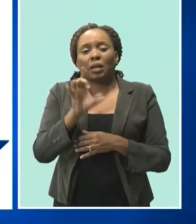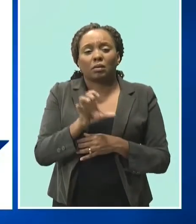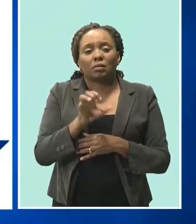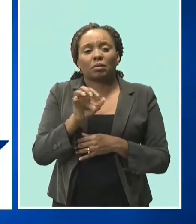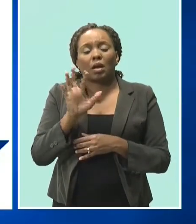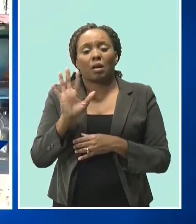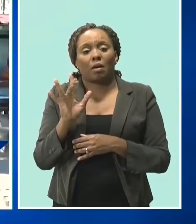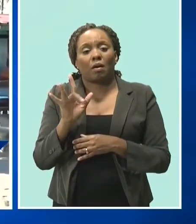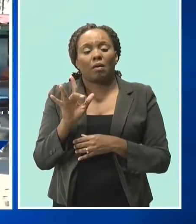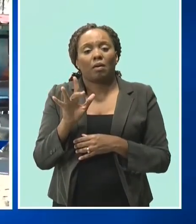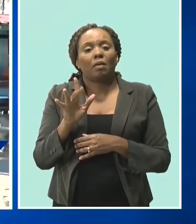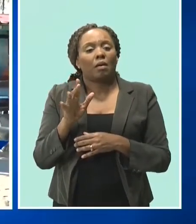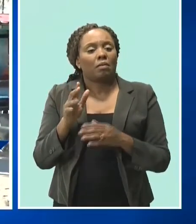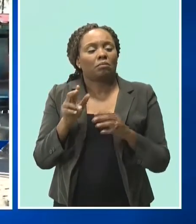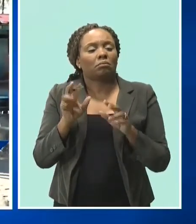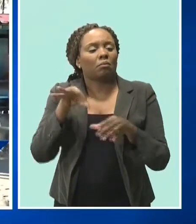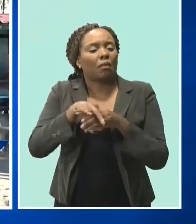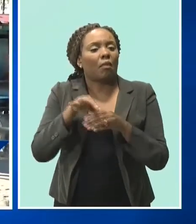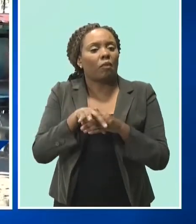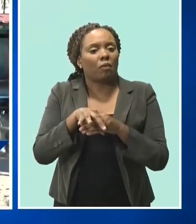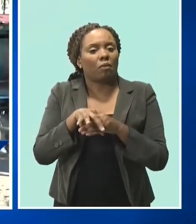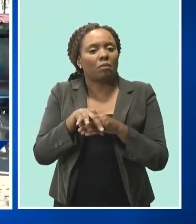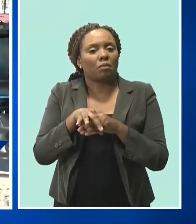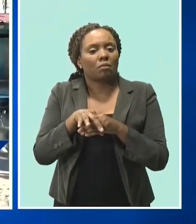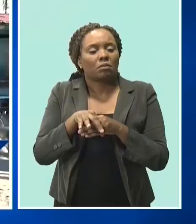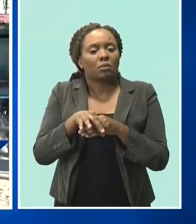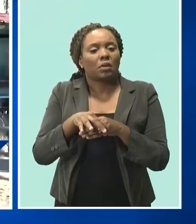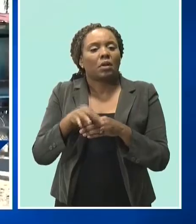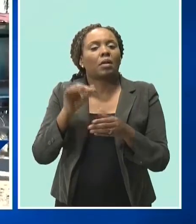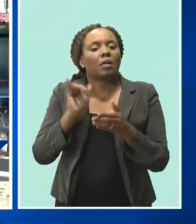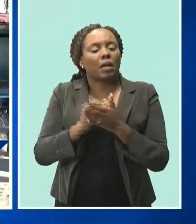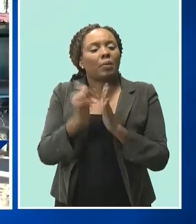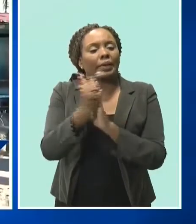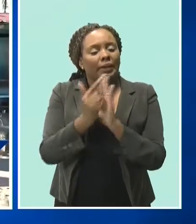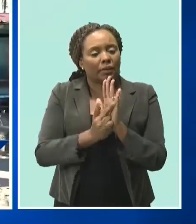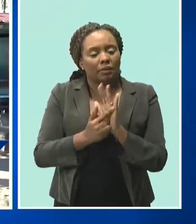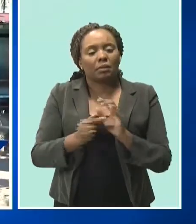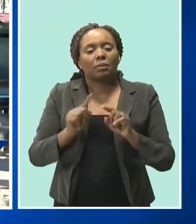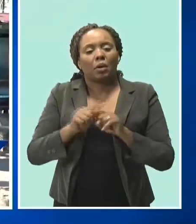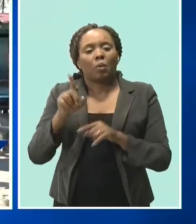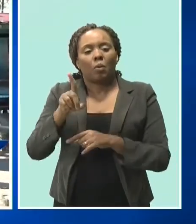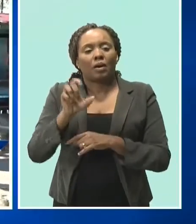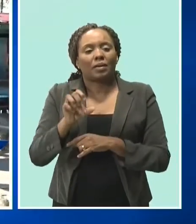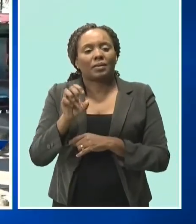171,825 valid votes were cast for the APNU-AFC, while